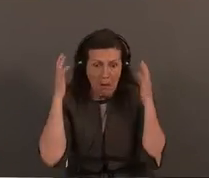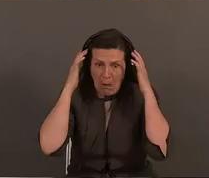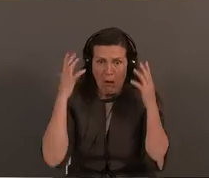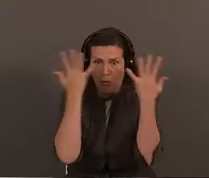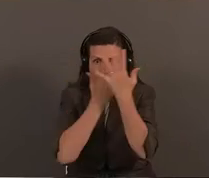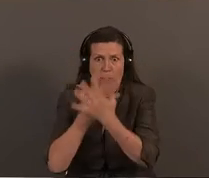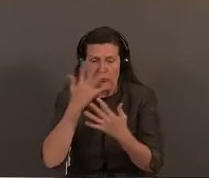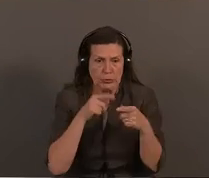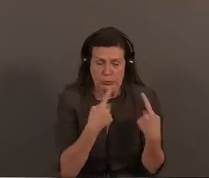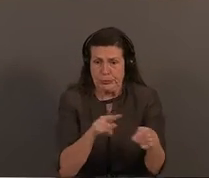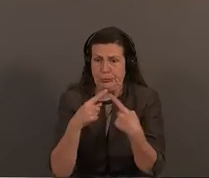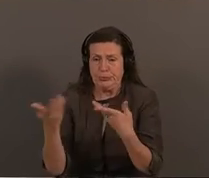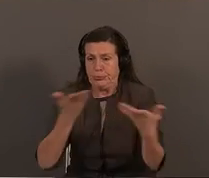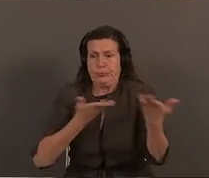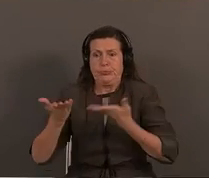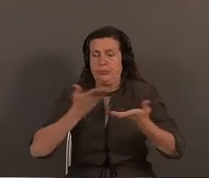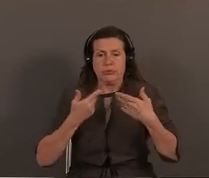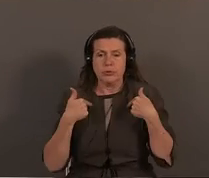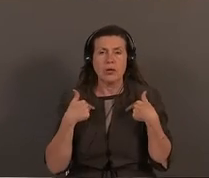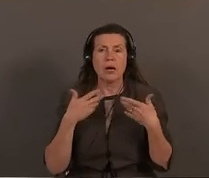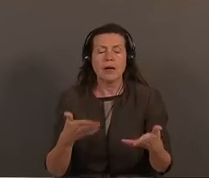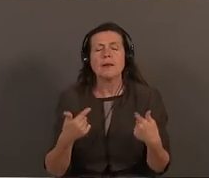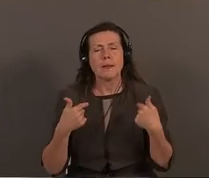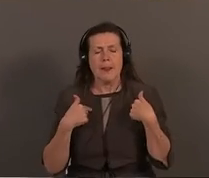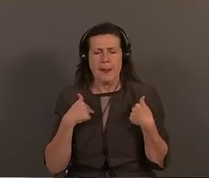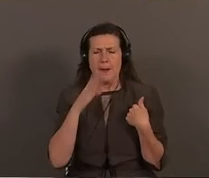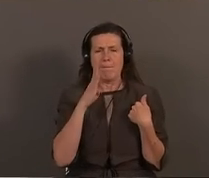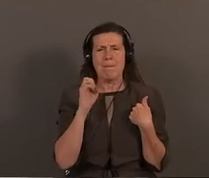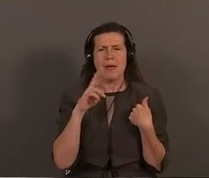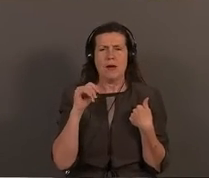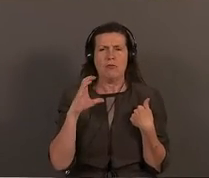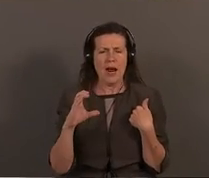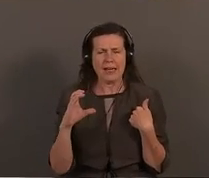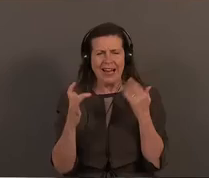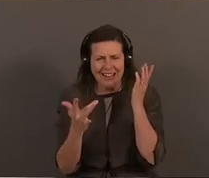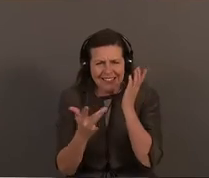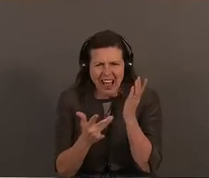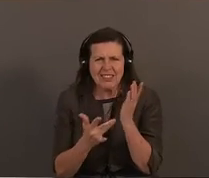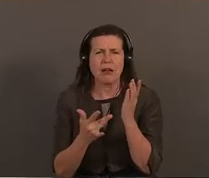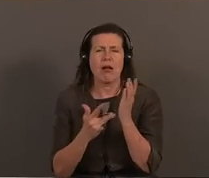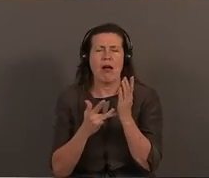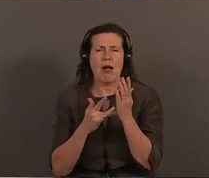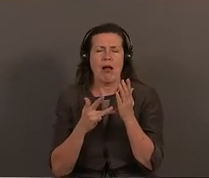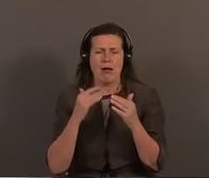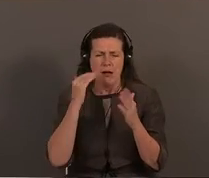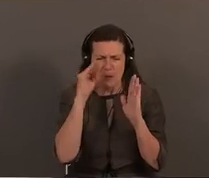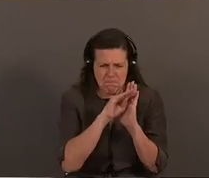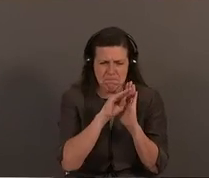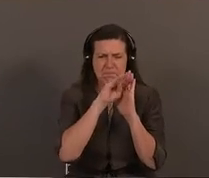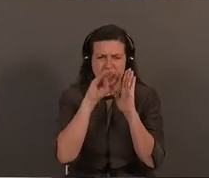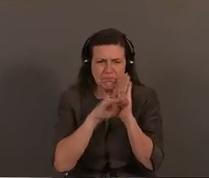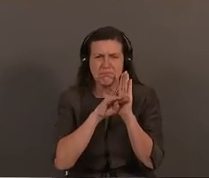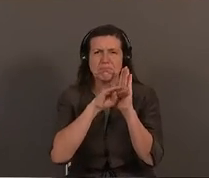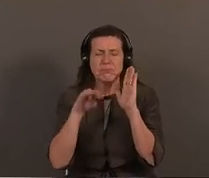is enforced for true. So I would say our role is very technical, is very concrete, and we try to make sure